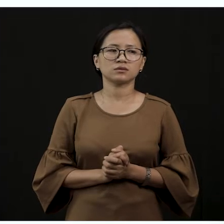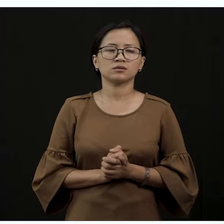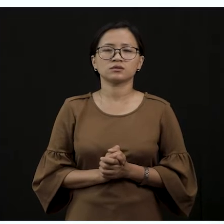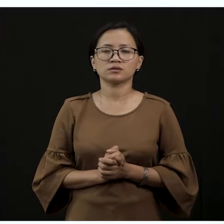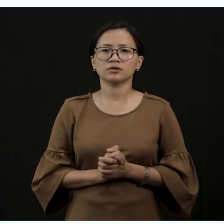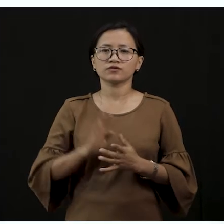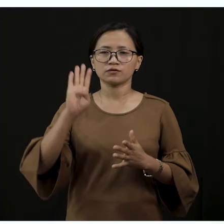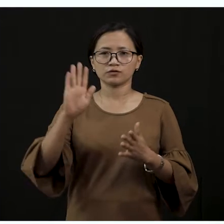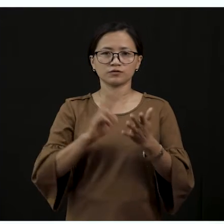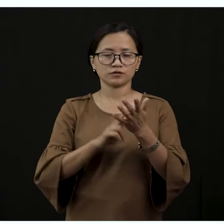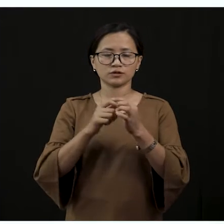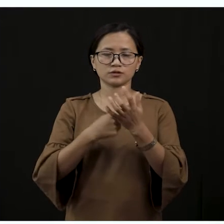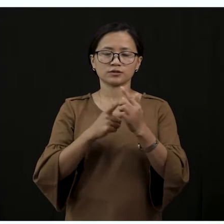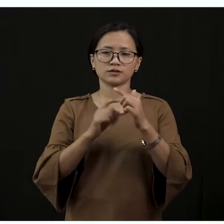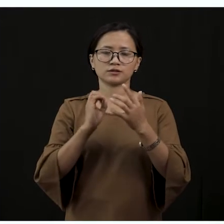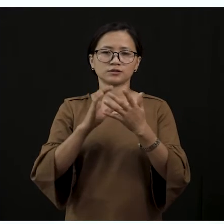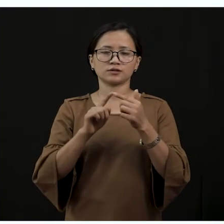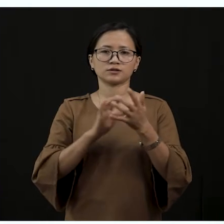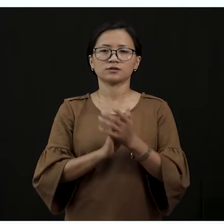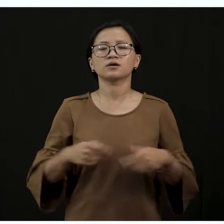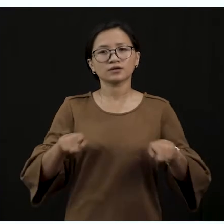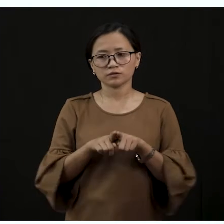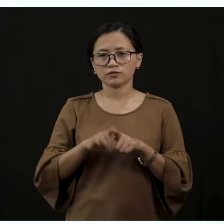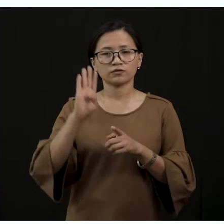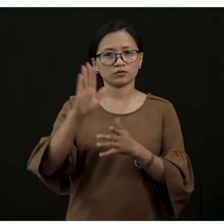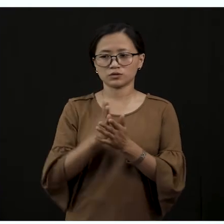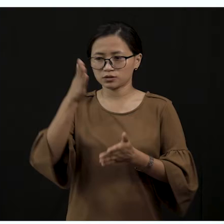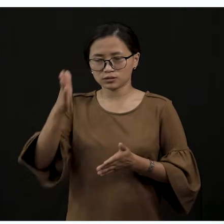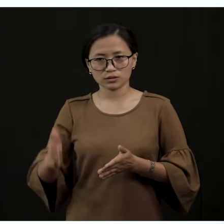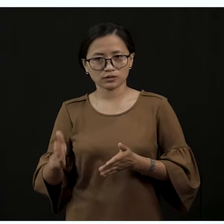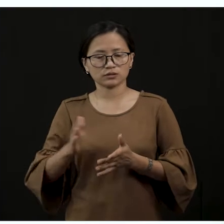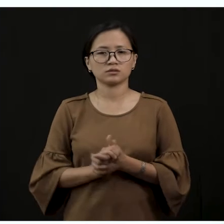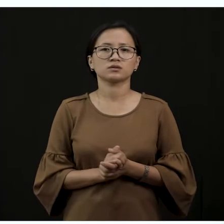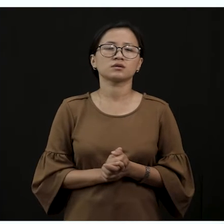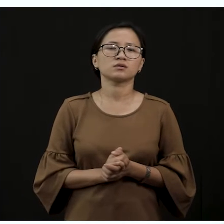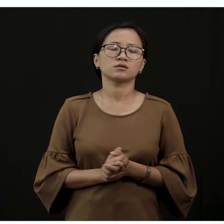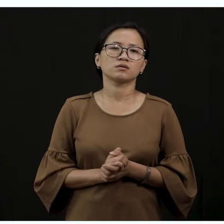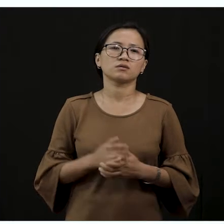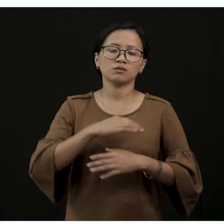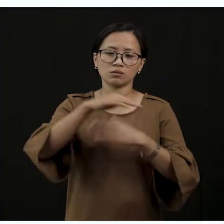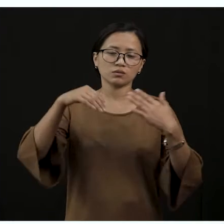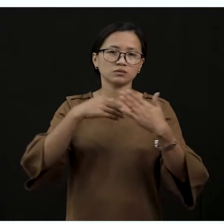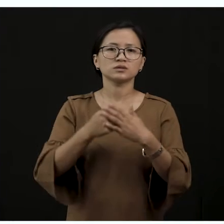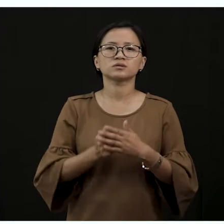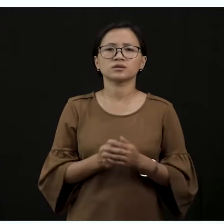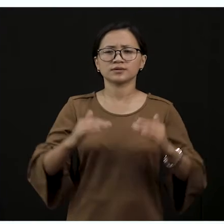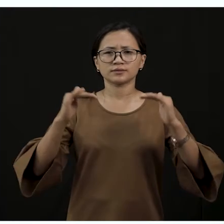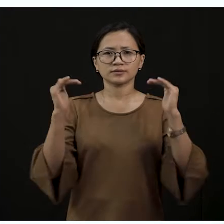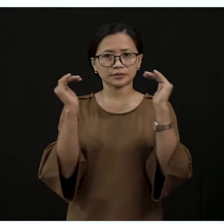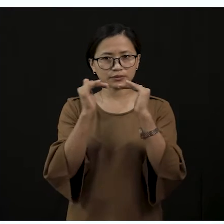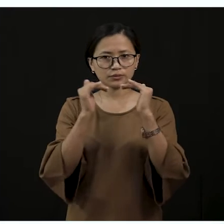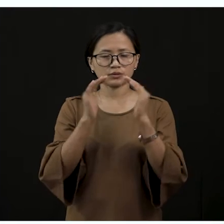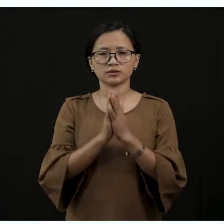4 vertices and 4 sides. Then all the sides of a square are